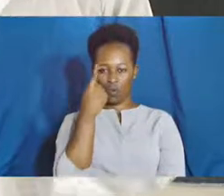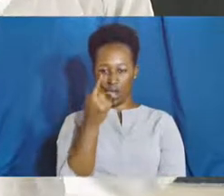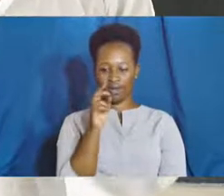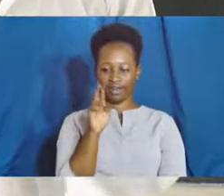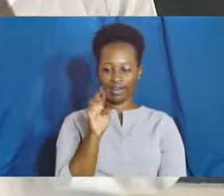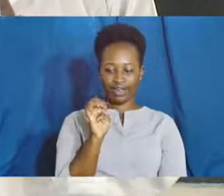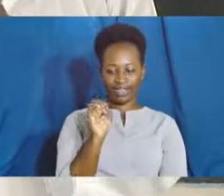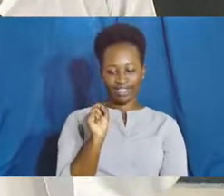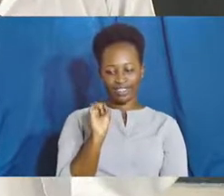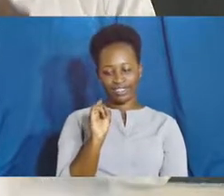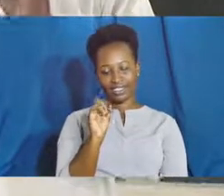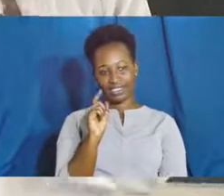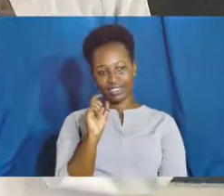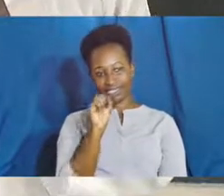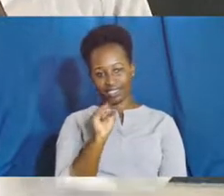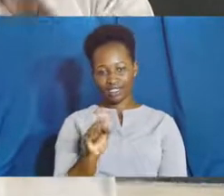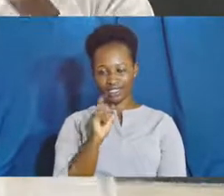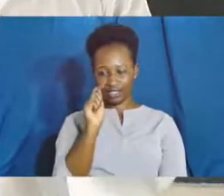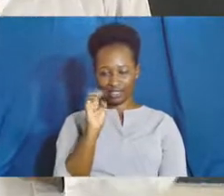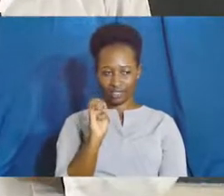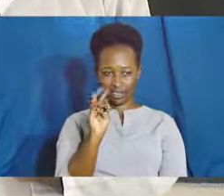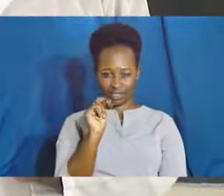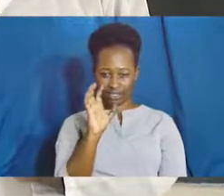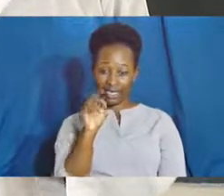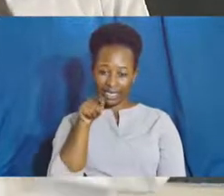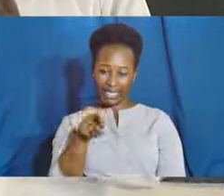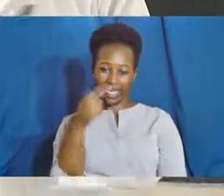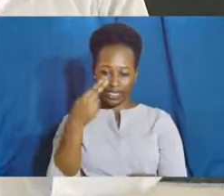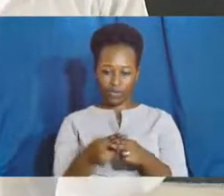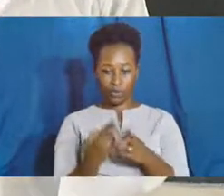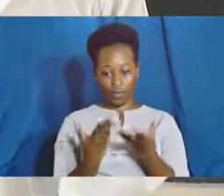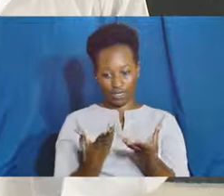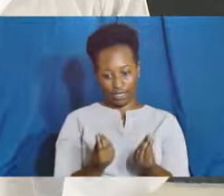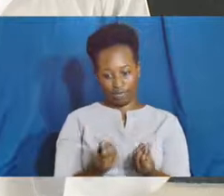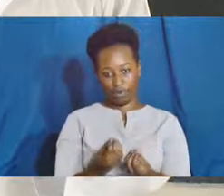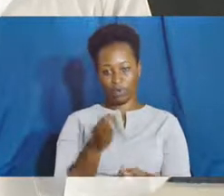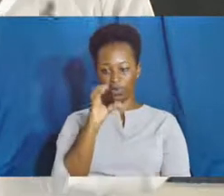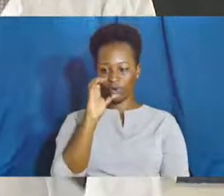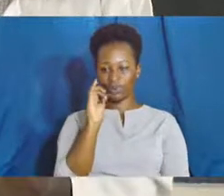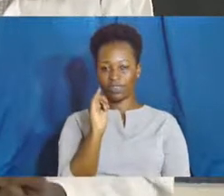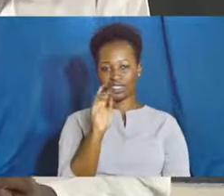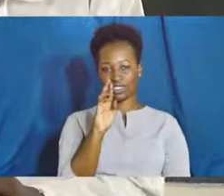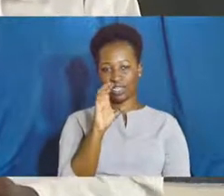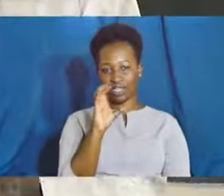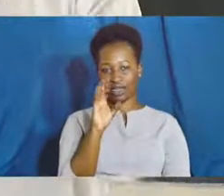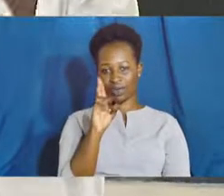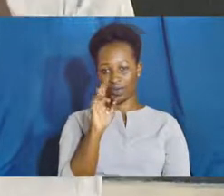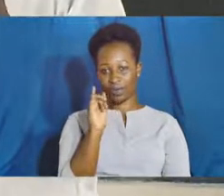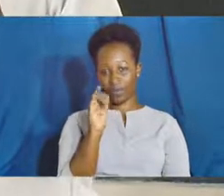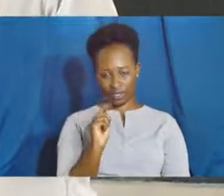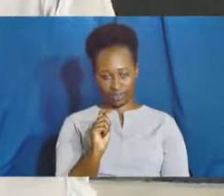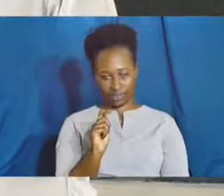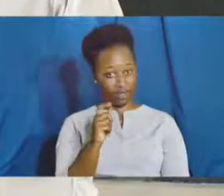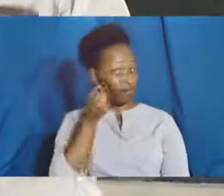circuit diagram is what we call simple circuit. Do you understand? That's good. It means